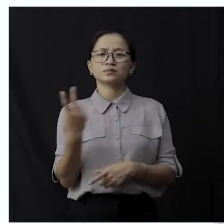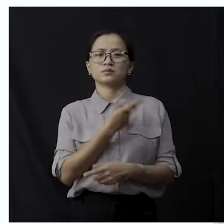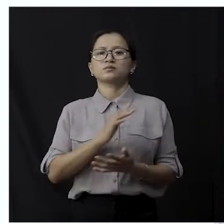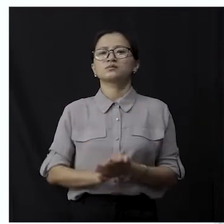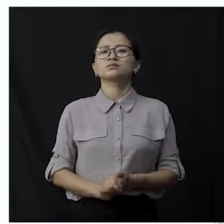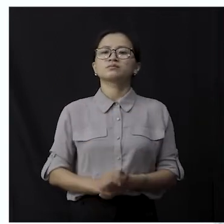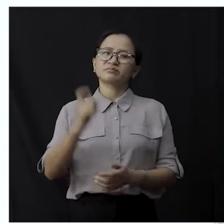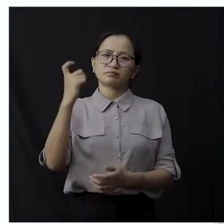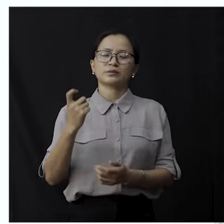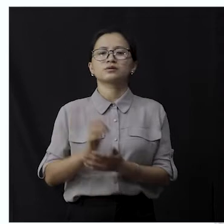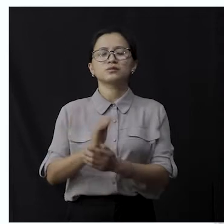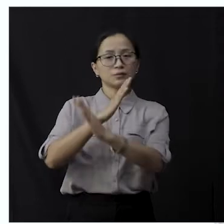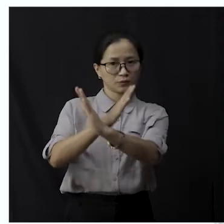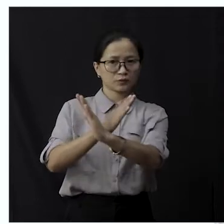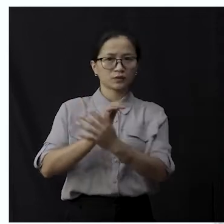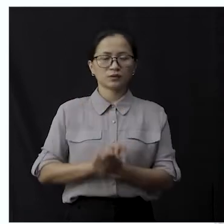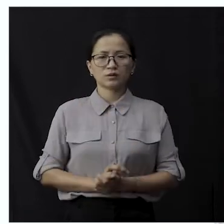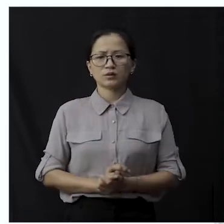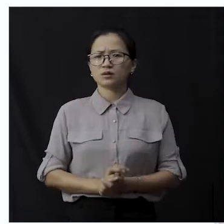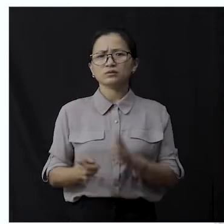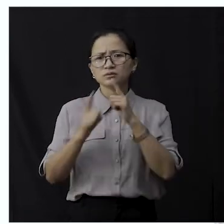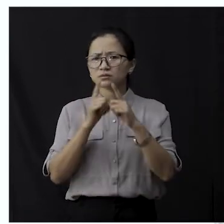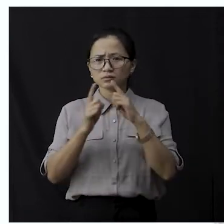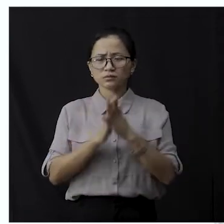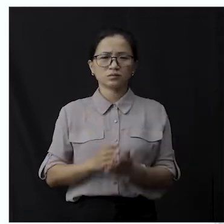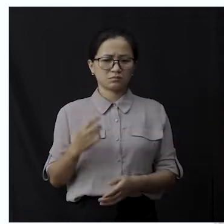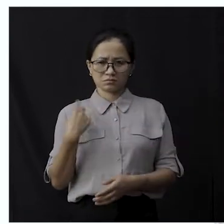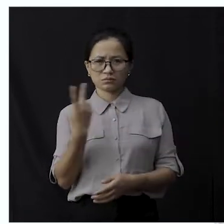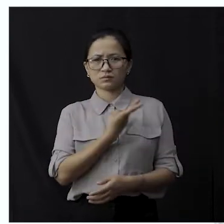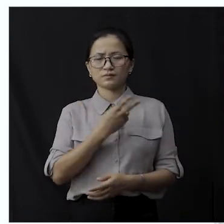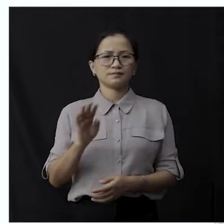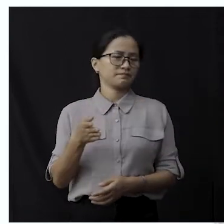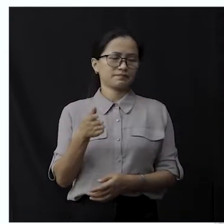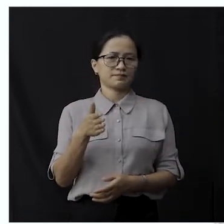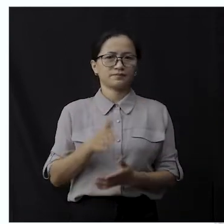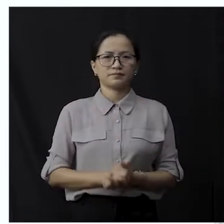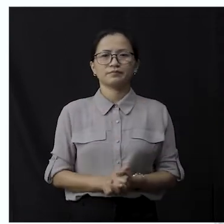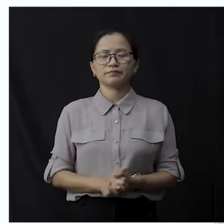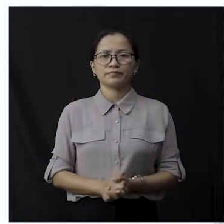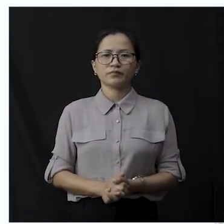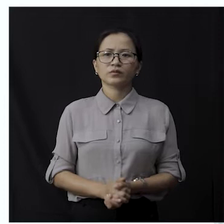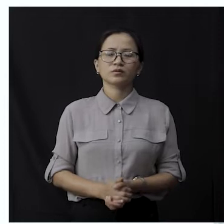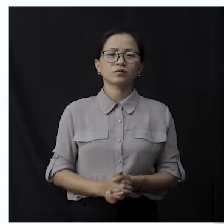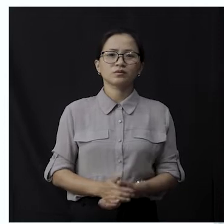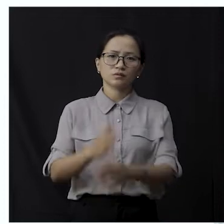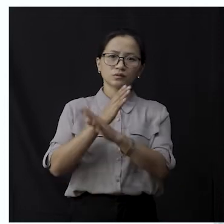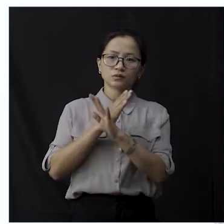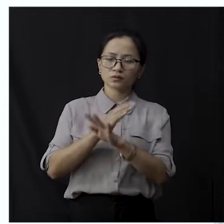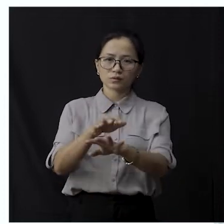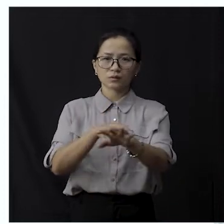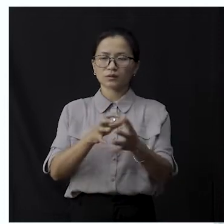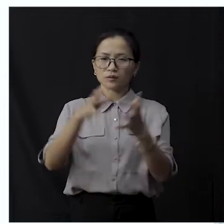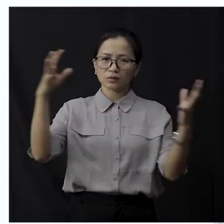need to be protected. Now, they cannot speak like us. So to protect these wild